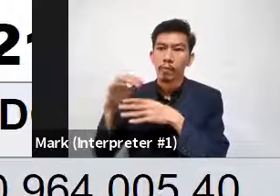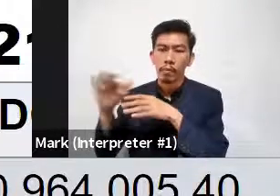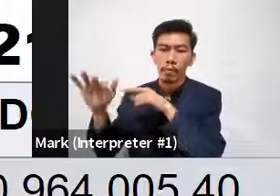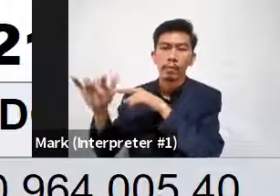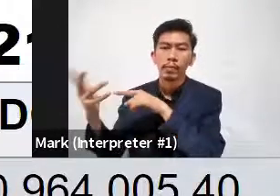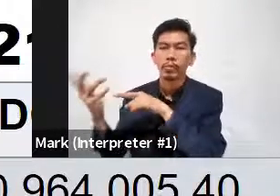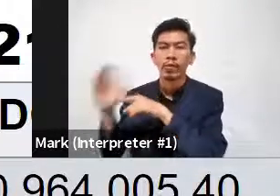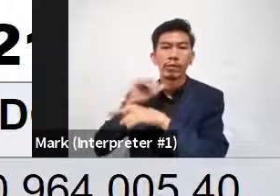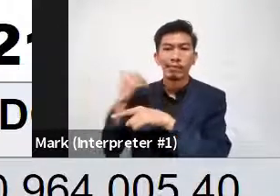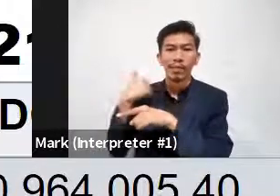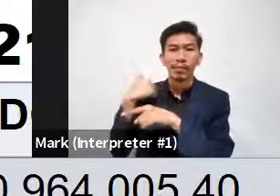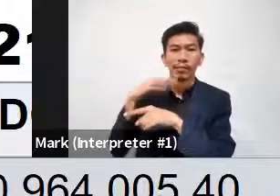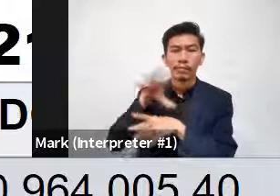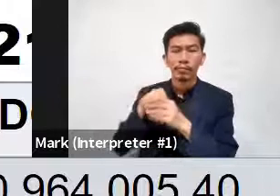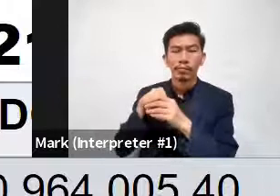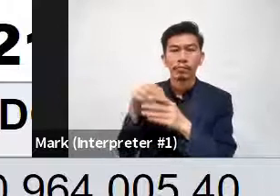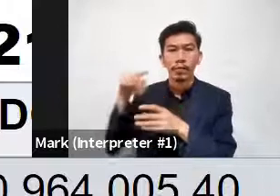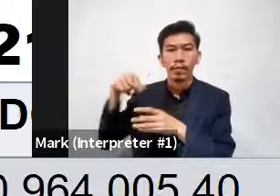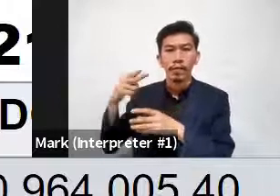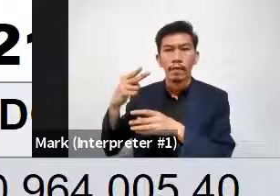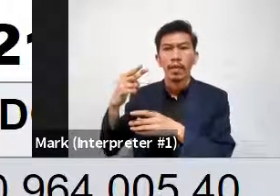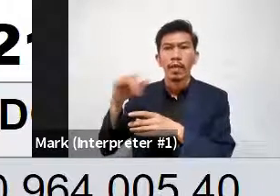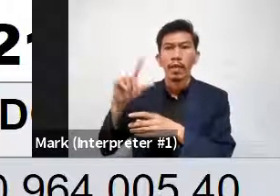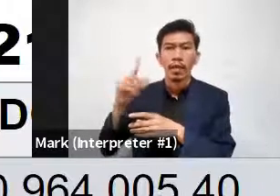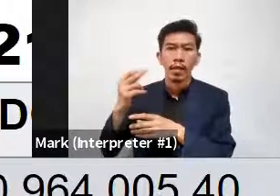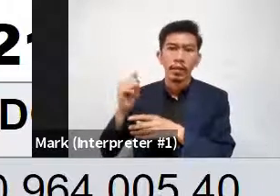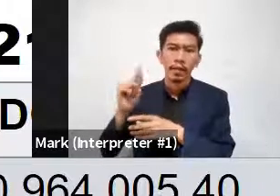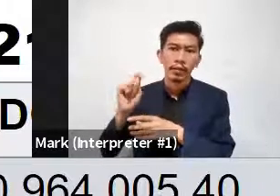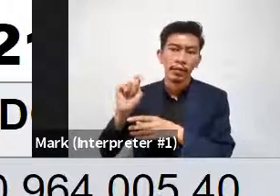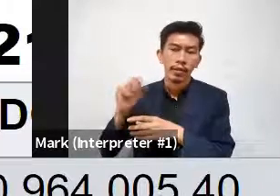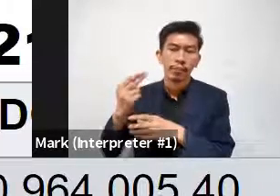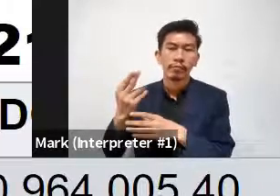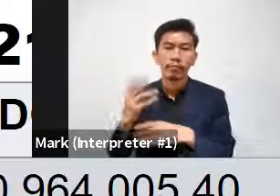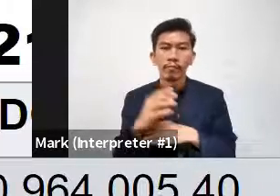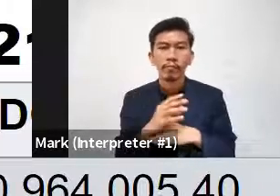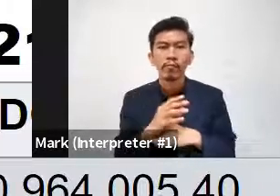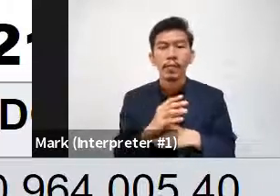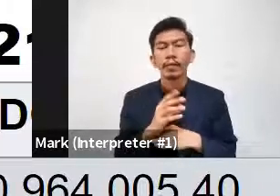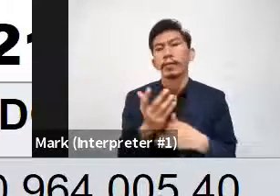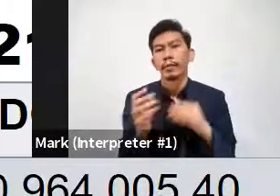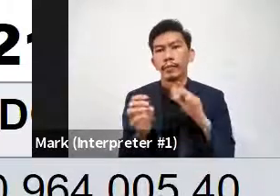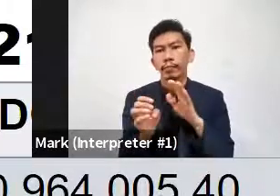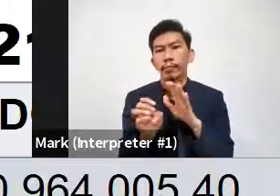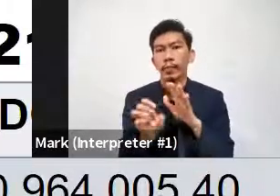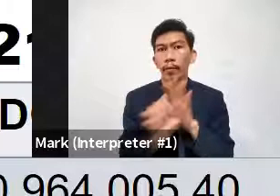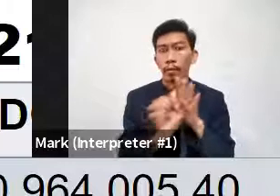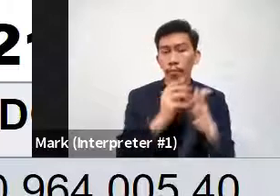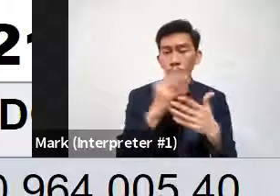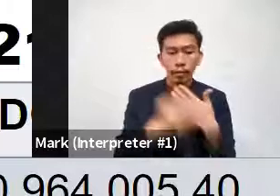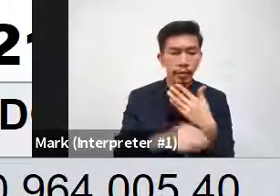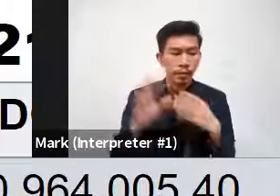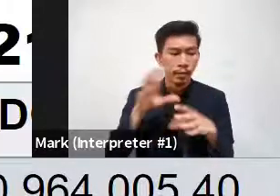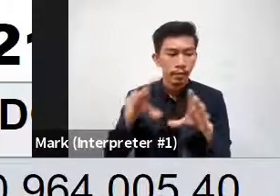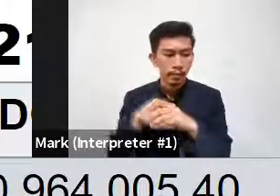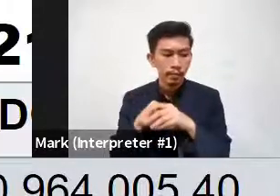health. Early colorectal cancer detection access program. This includes the FIT, the fecal immunochemical